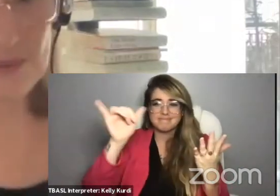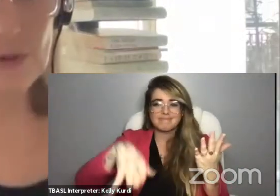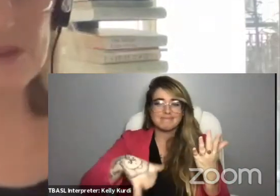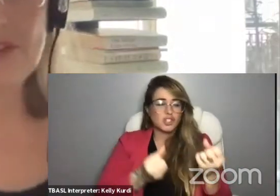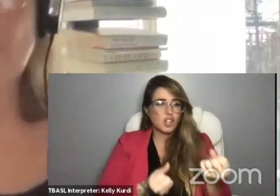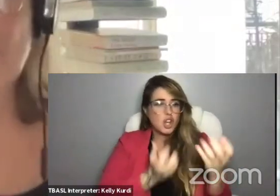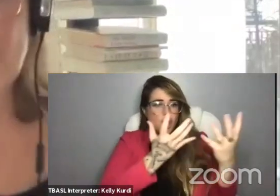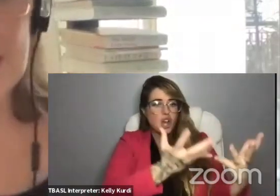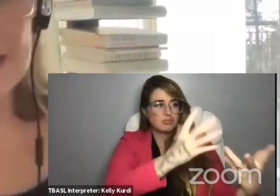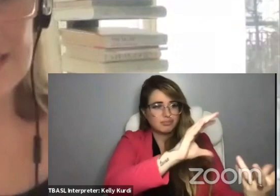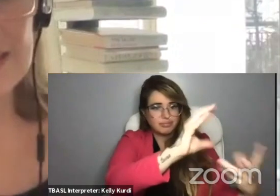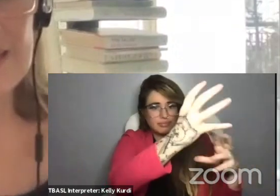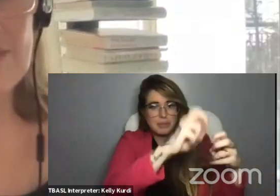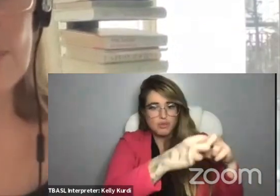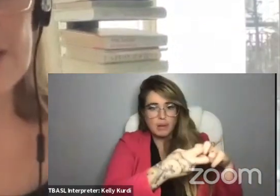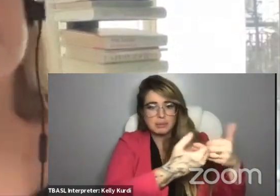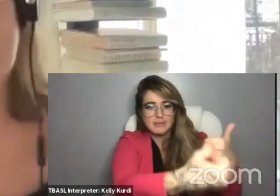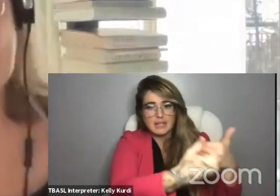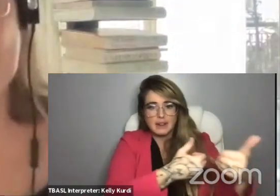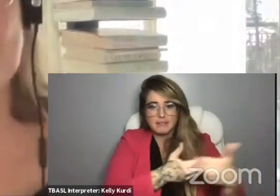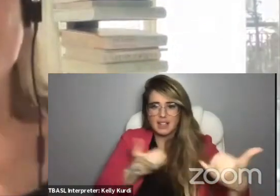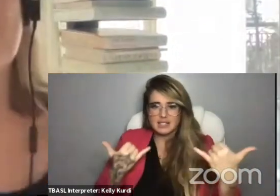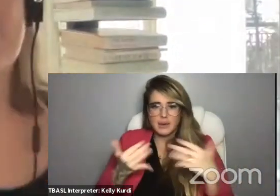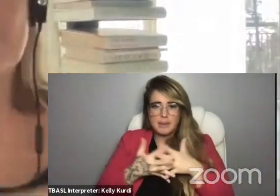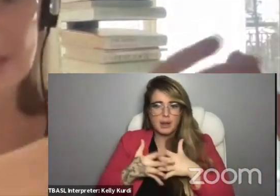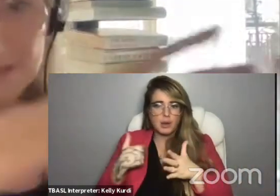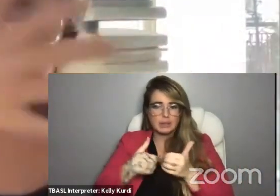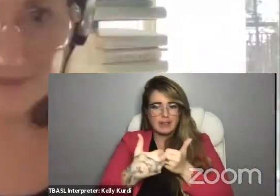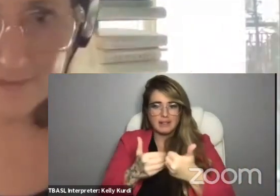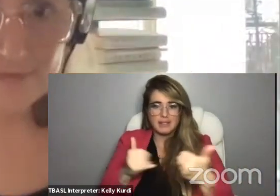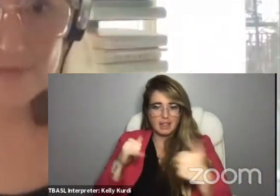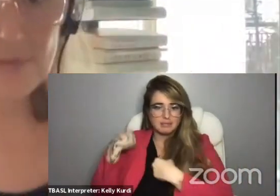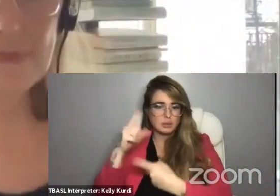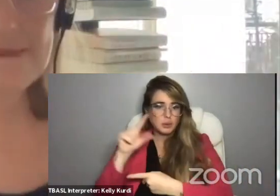absolutely, this is what we've learned and begotten in the last 20 years. Yes, before that, but,